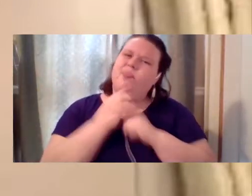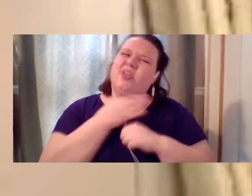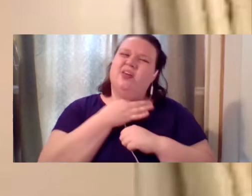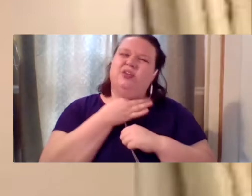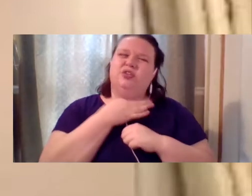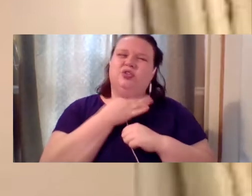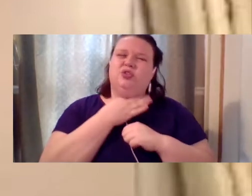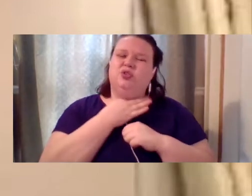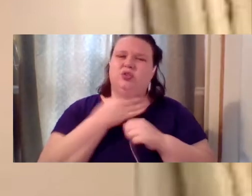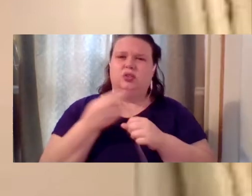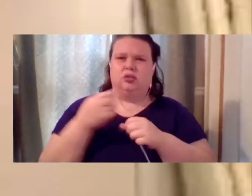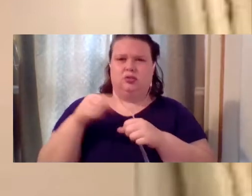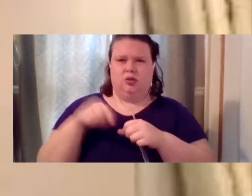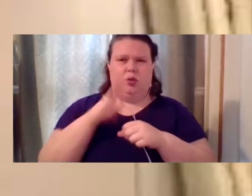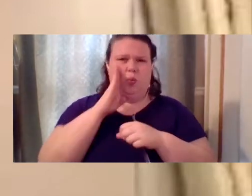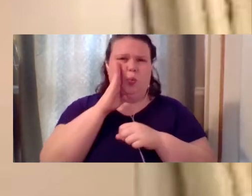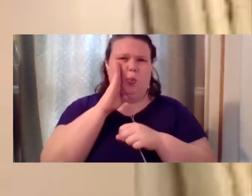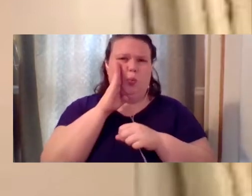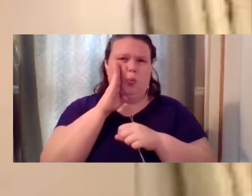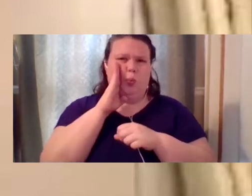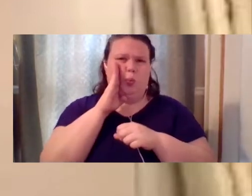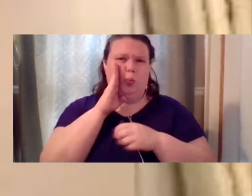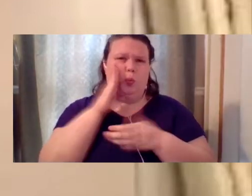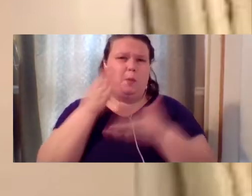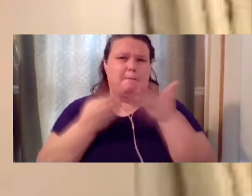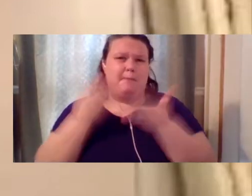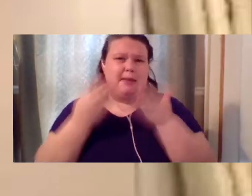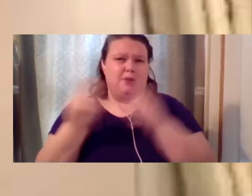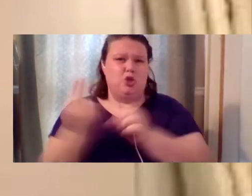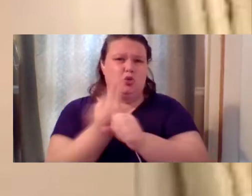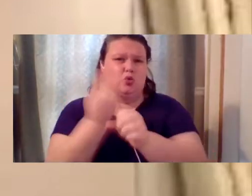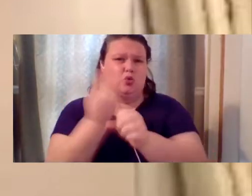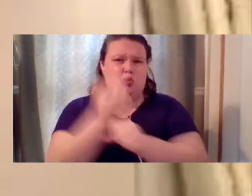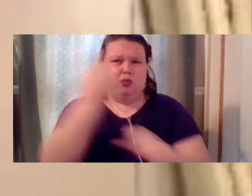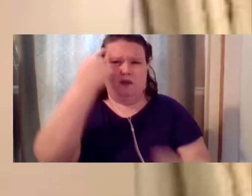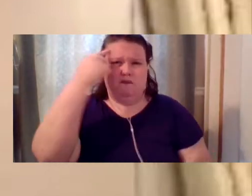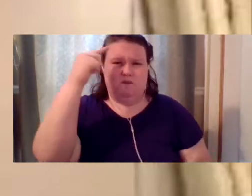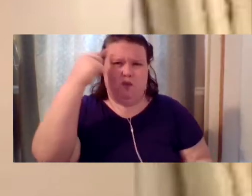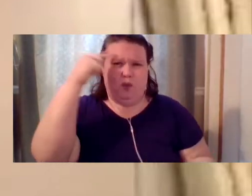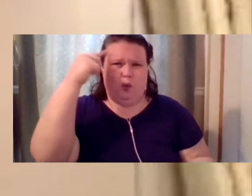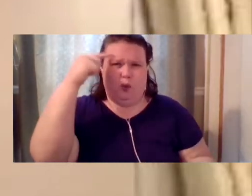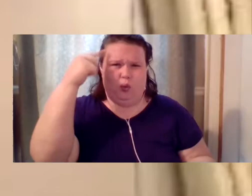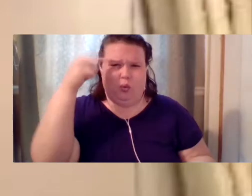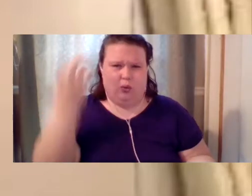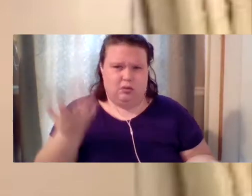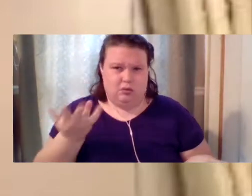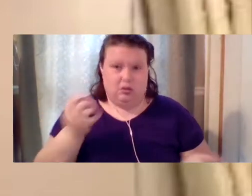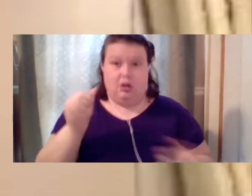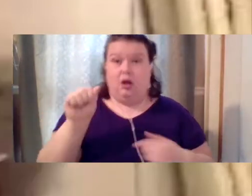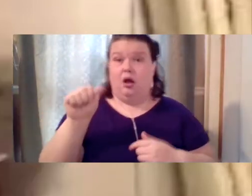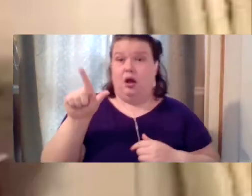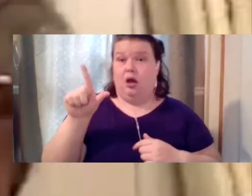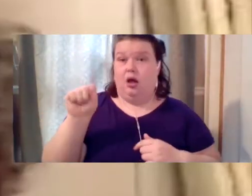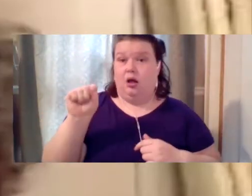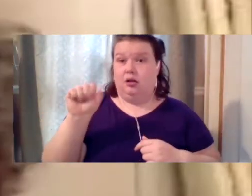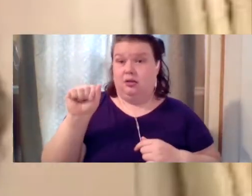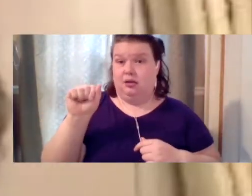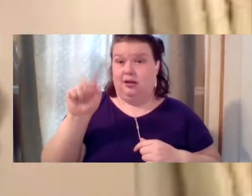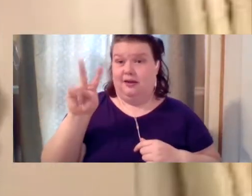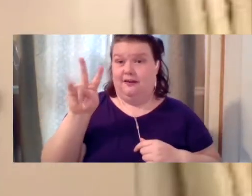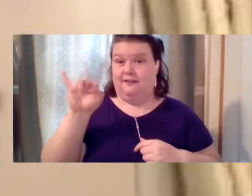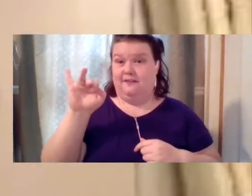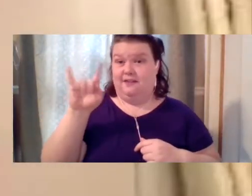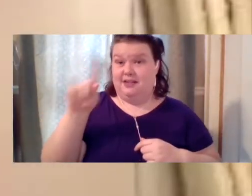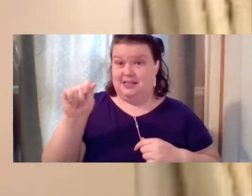repurpose might include because I know over time Alta Vista has sort of emerged like a